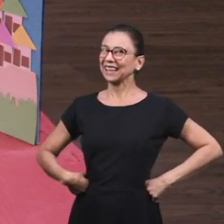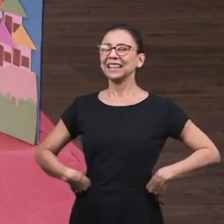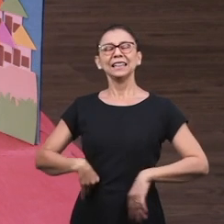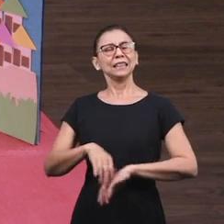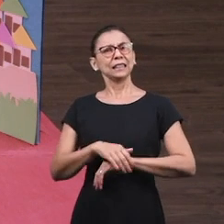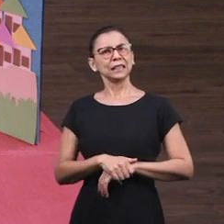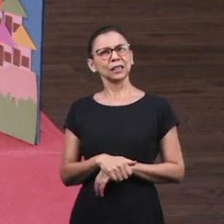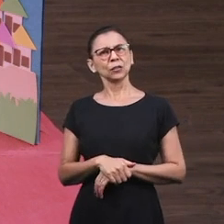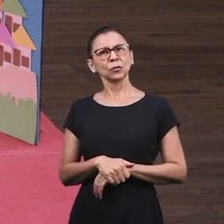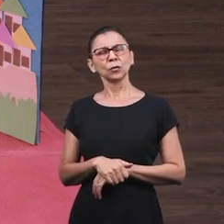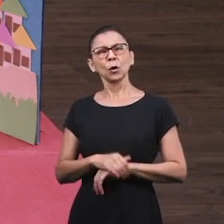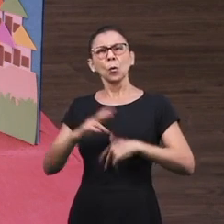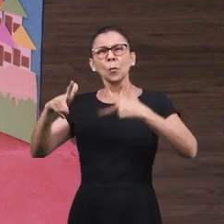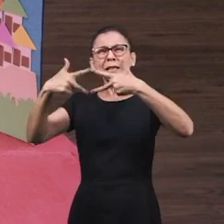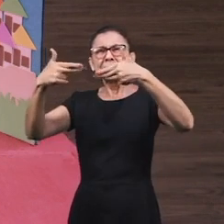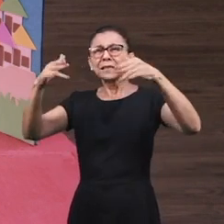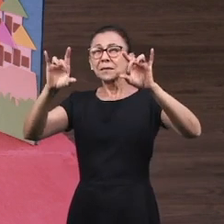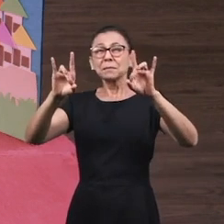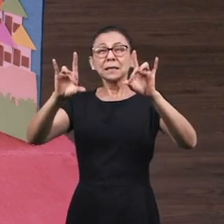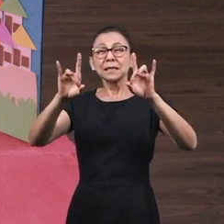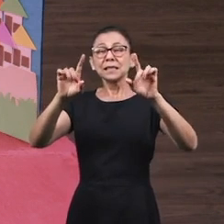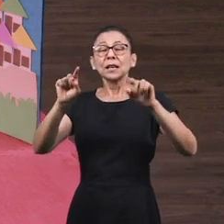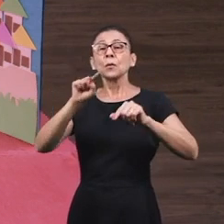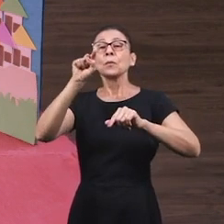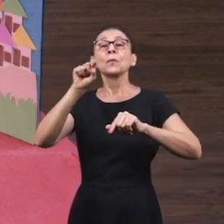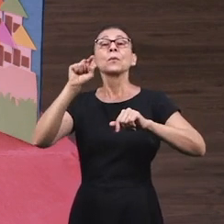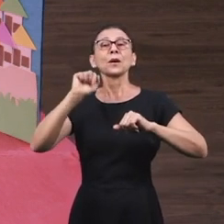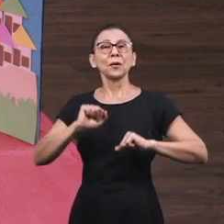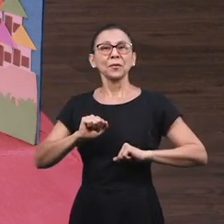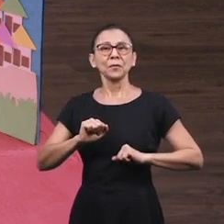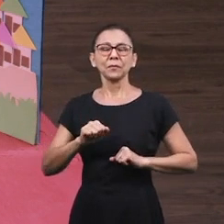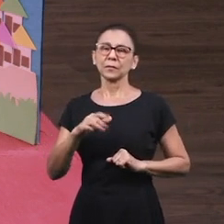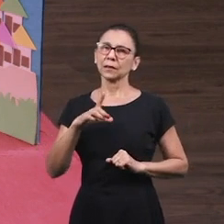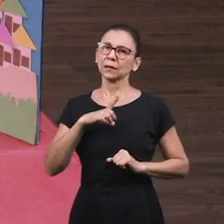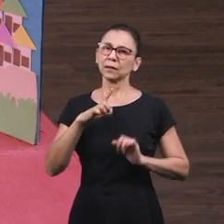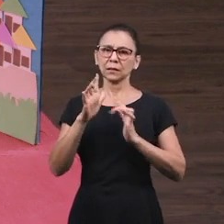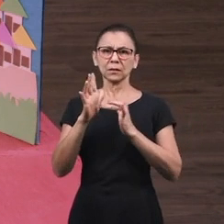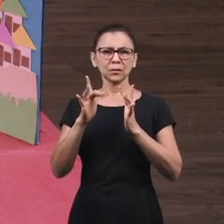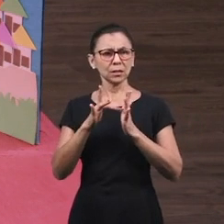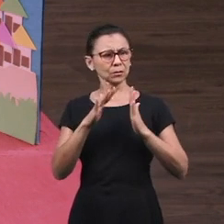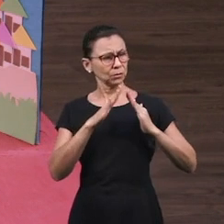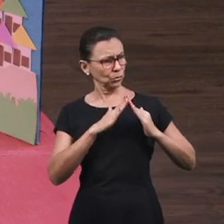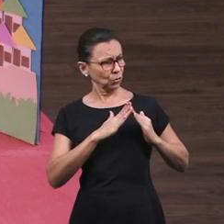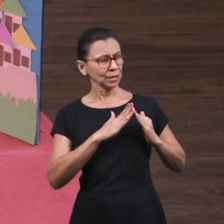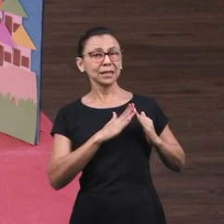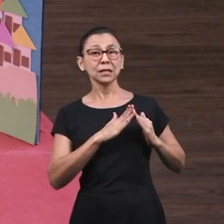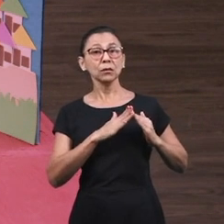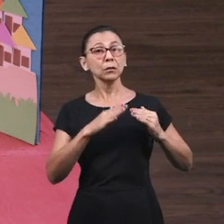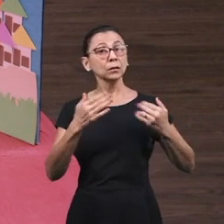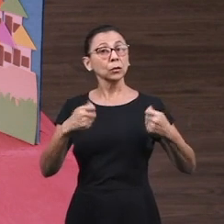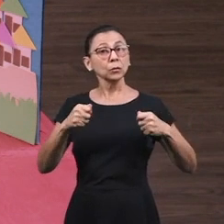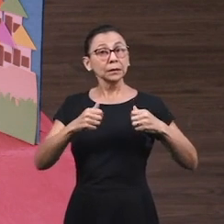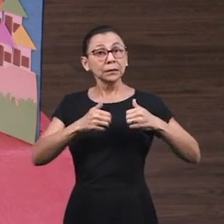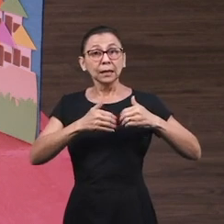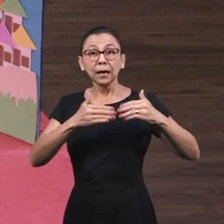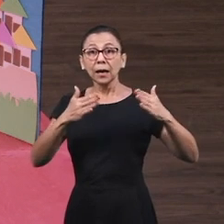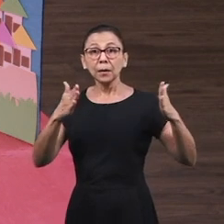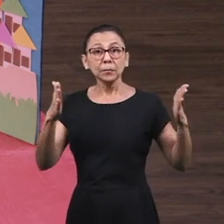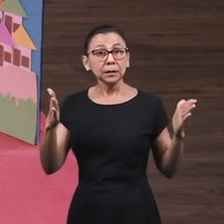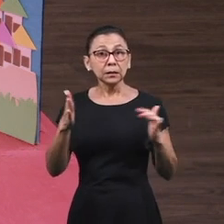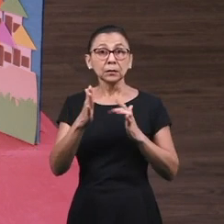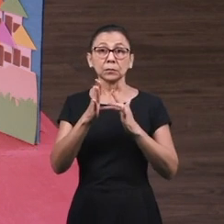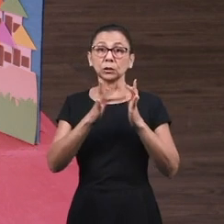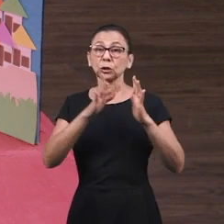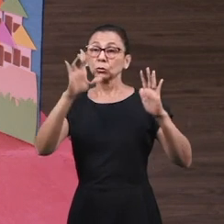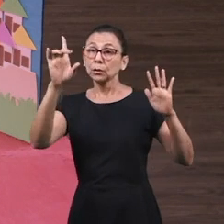gift that we can have is to have Jesus in our hearts? This is why we have to open our hearts for Jesus so he can be